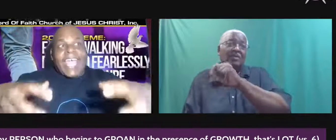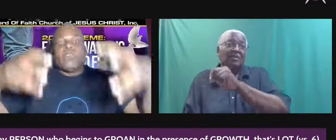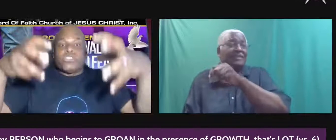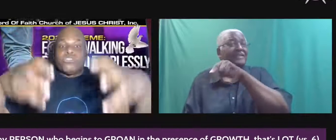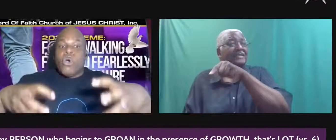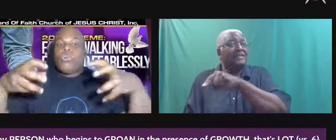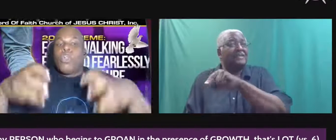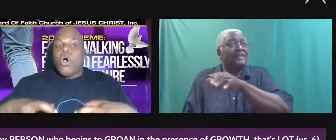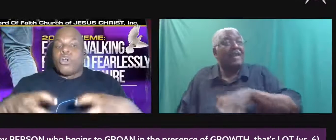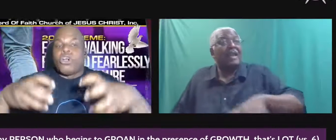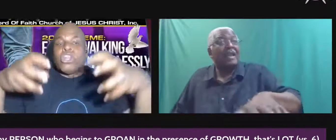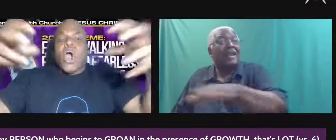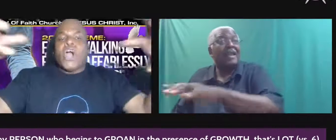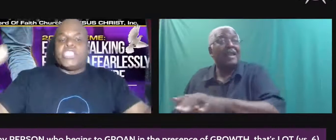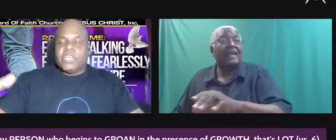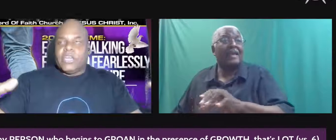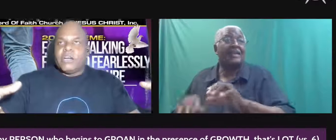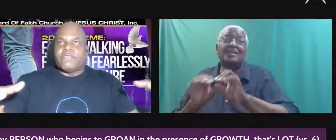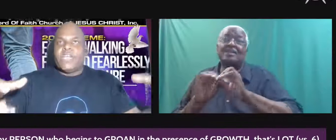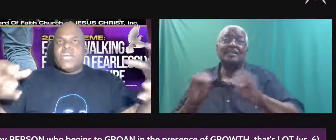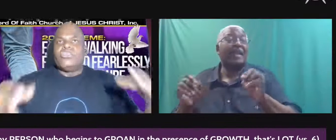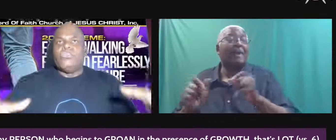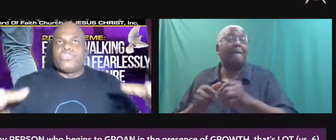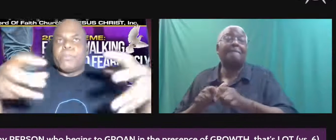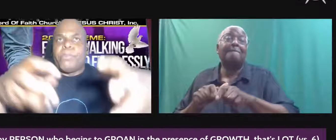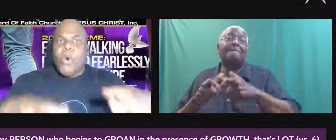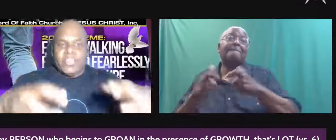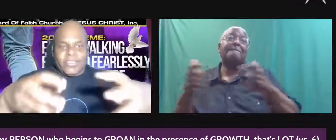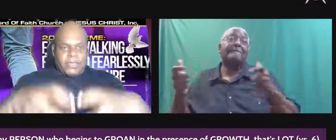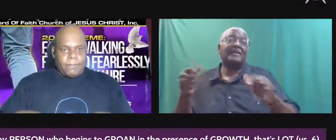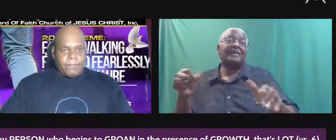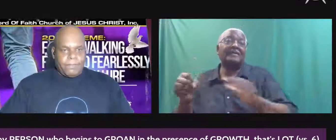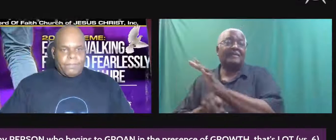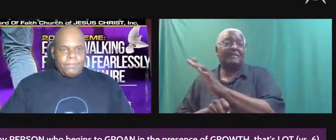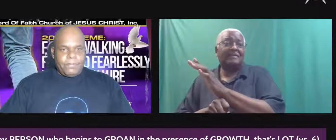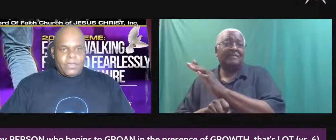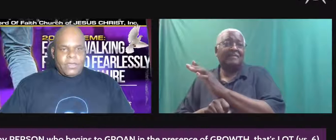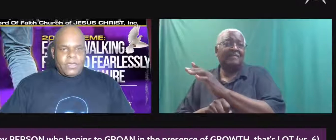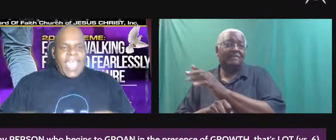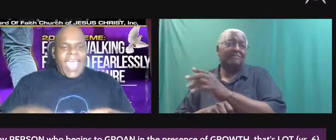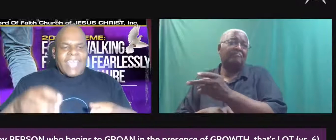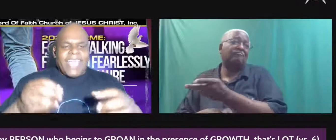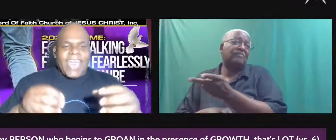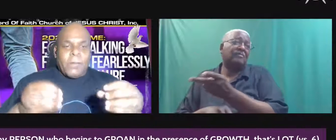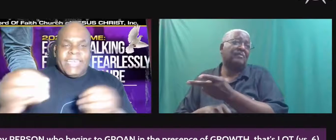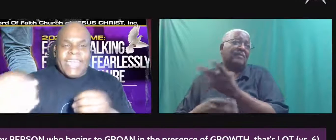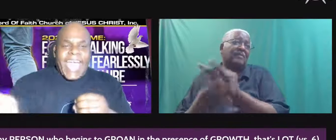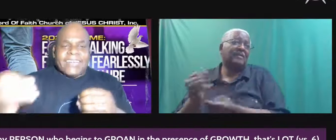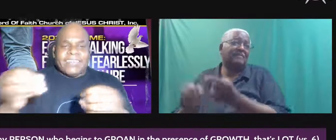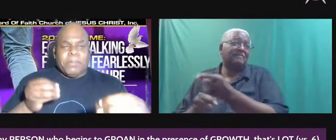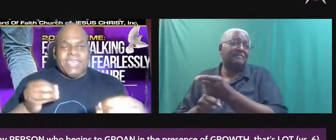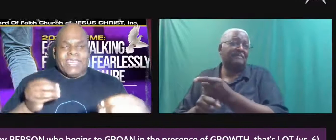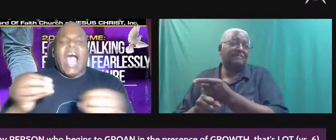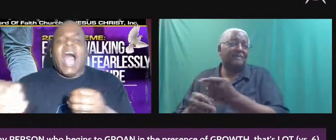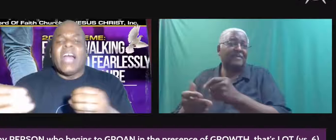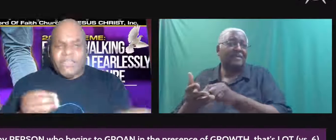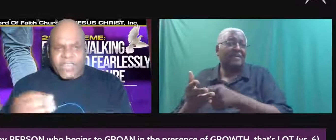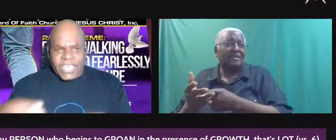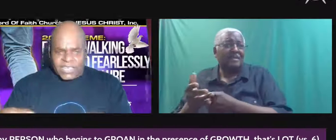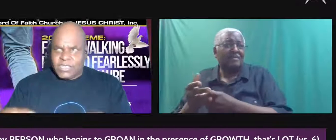the land was no longer large enough to support them. And there began to